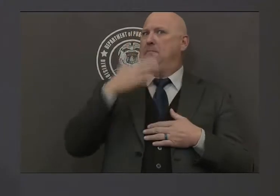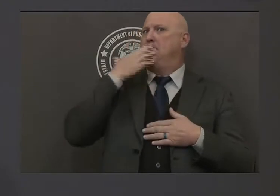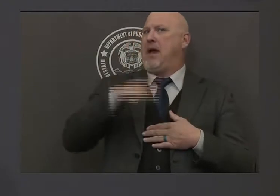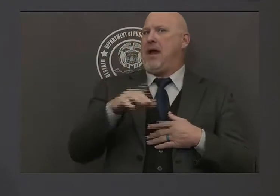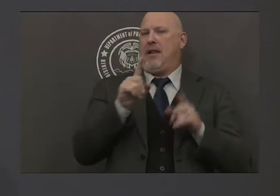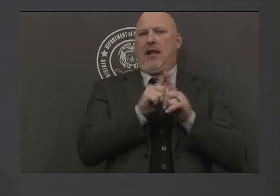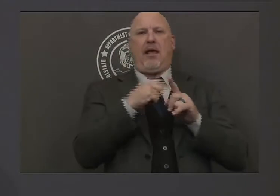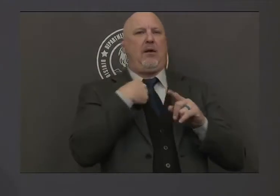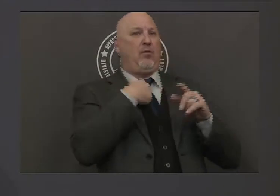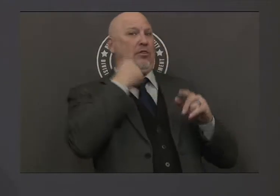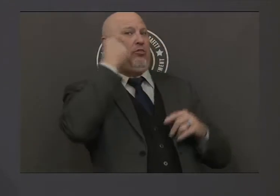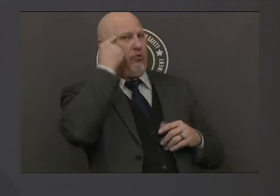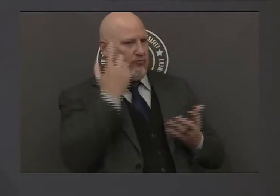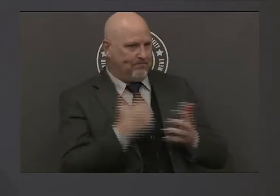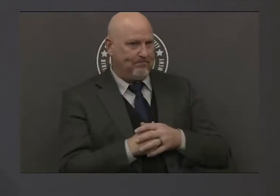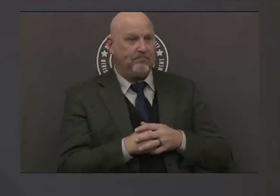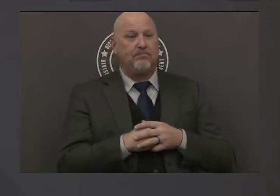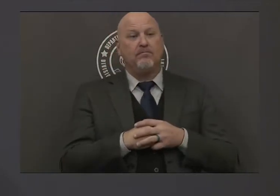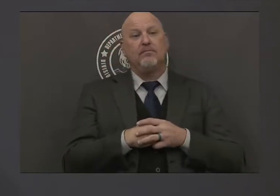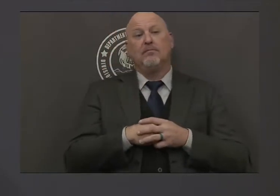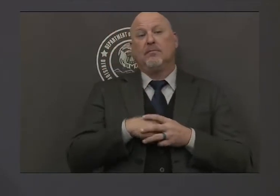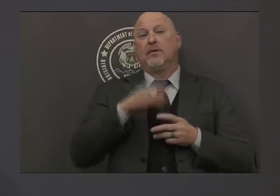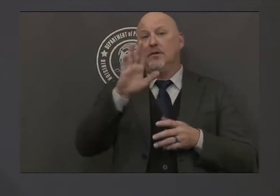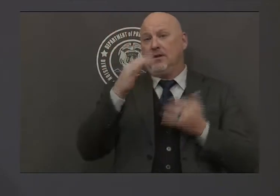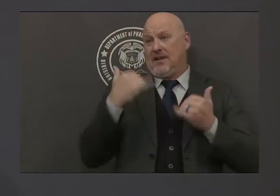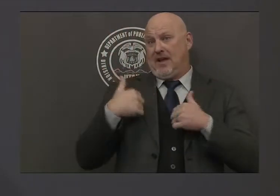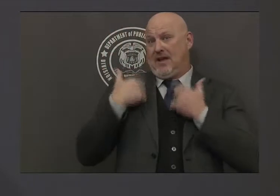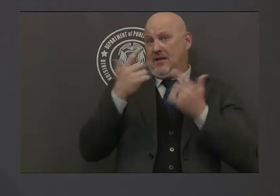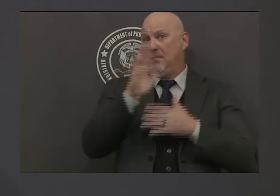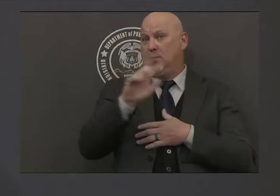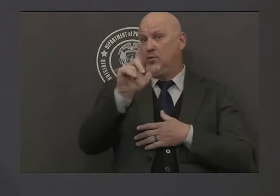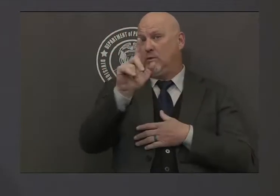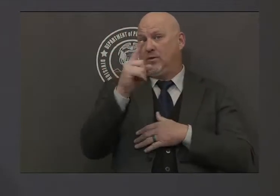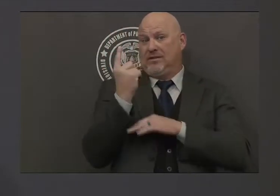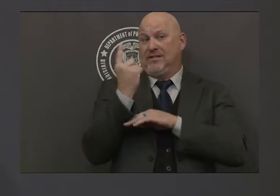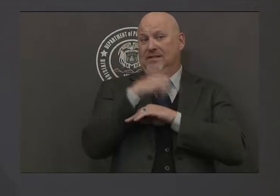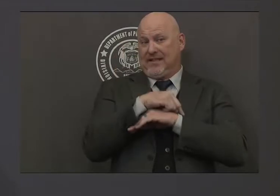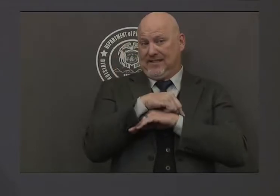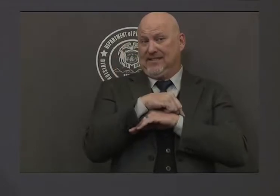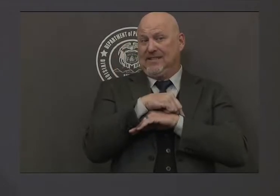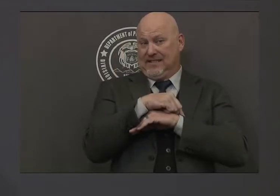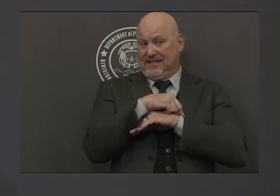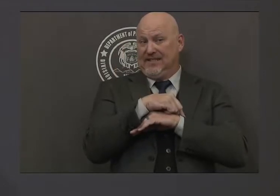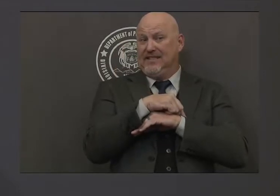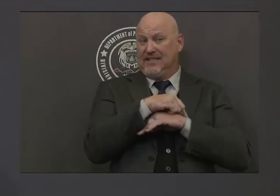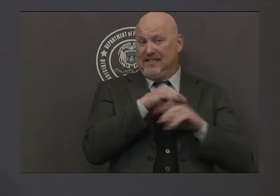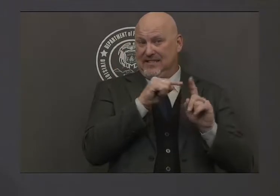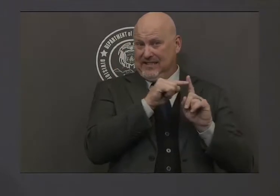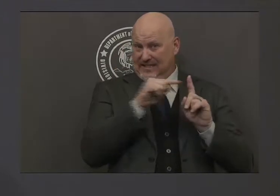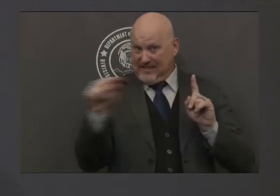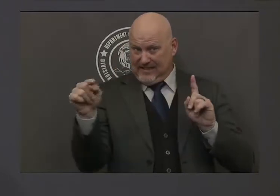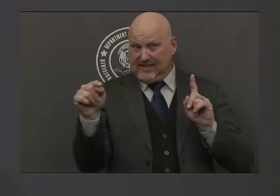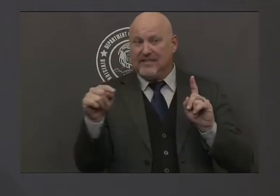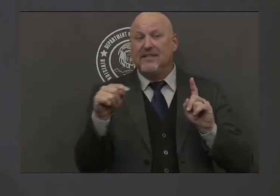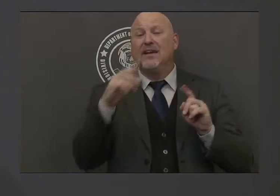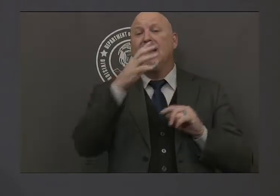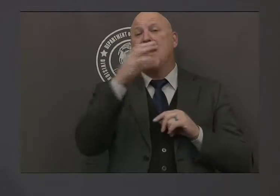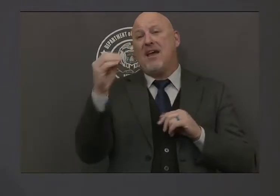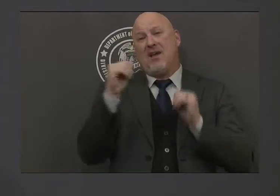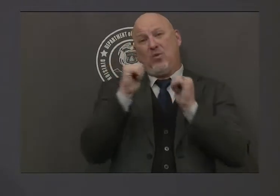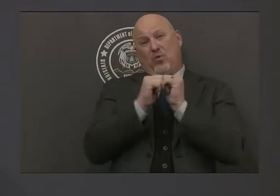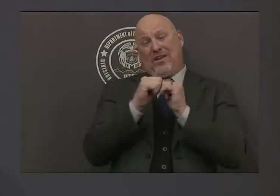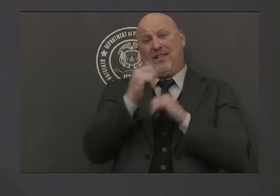we've reported over 20 deaths in a single day. And this is definitely related to the November surge we saw in